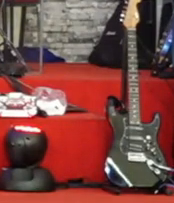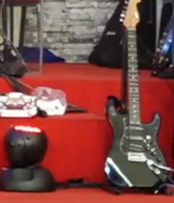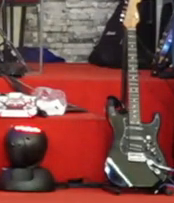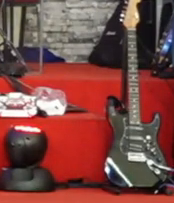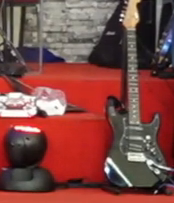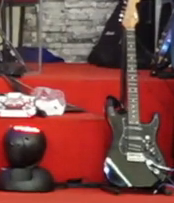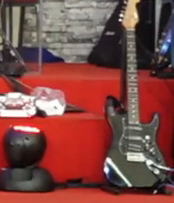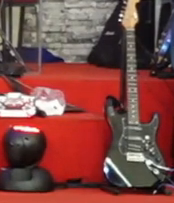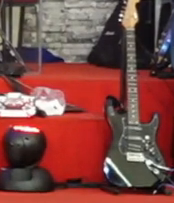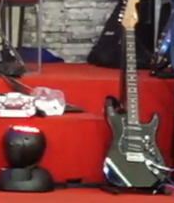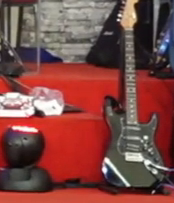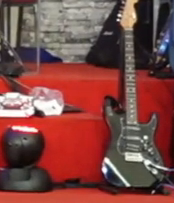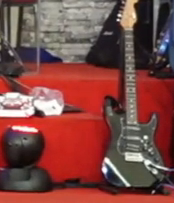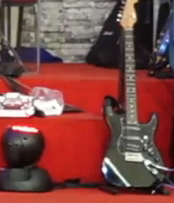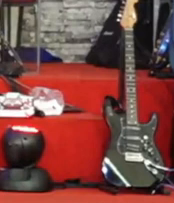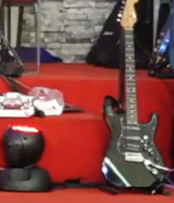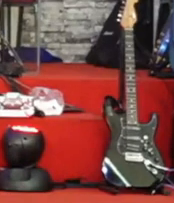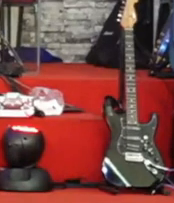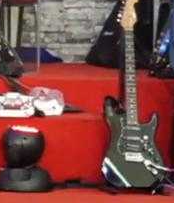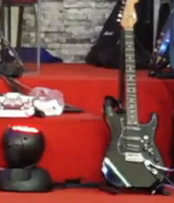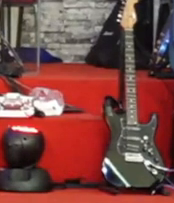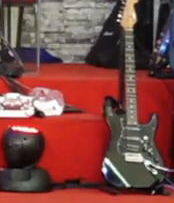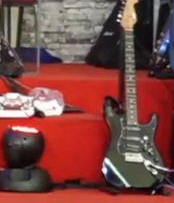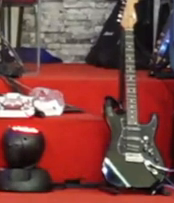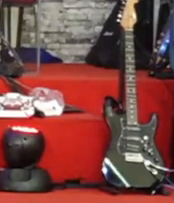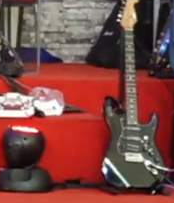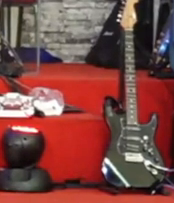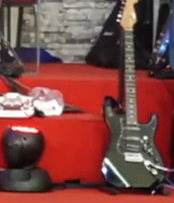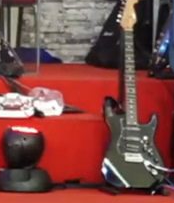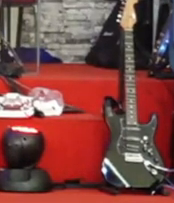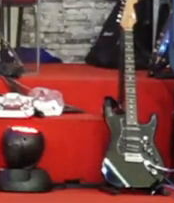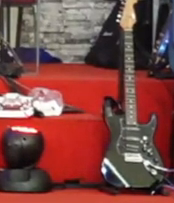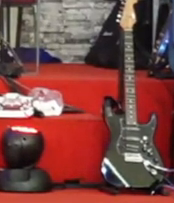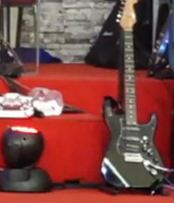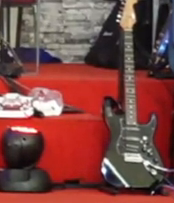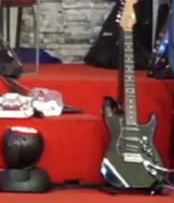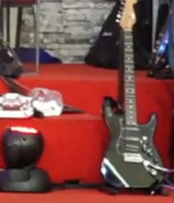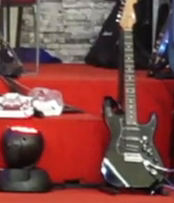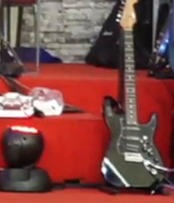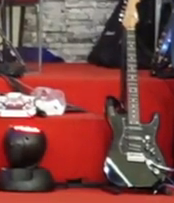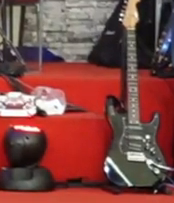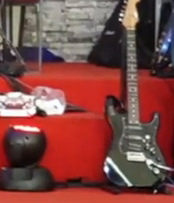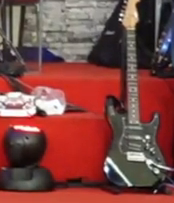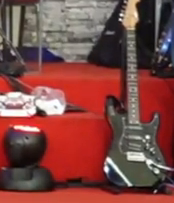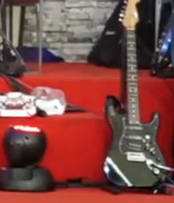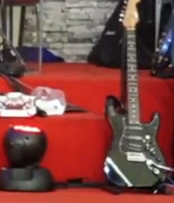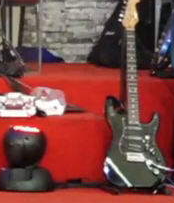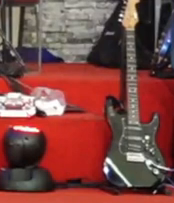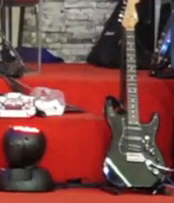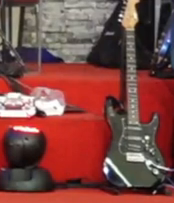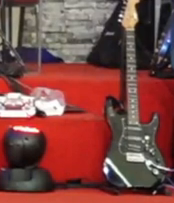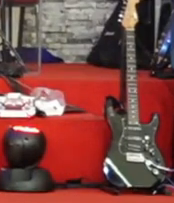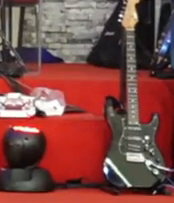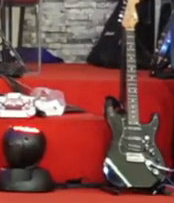You know the person who says something but they don't mean it? Wanasema kitu na hawamaanishi. Is that a hypocrite? That could be a liar. Huyo ni